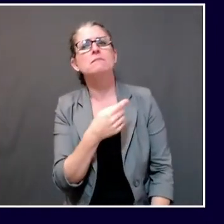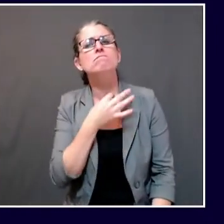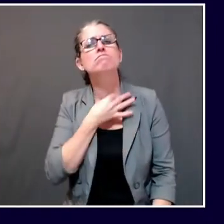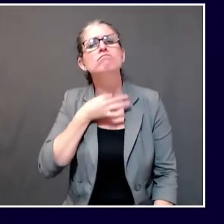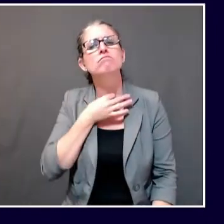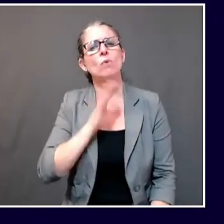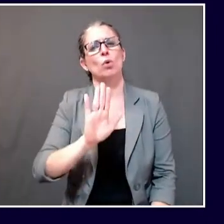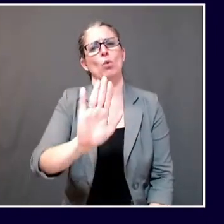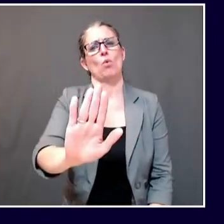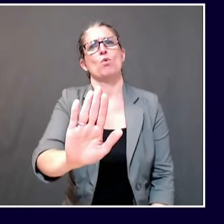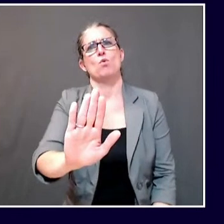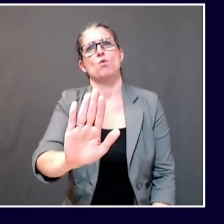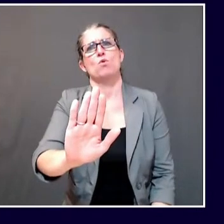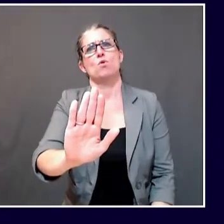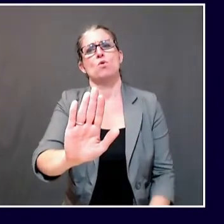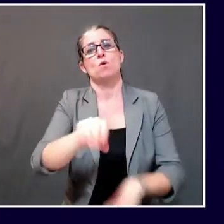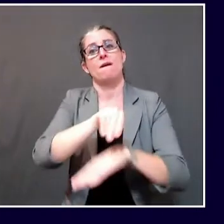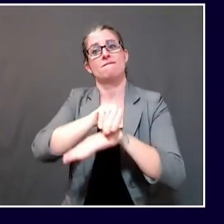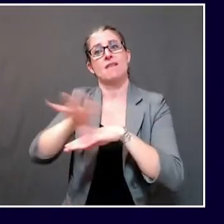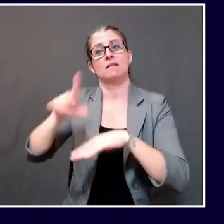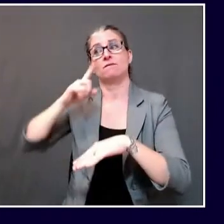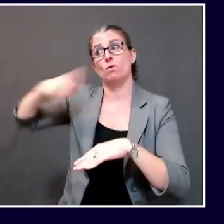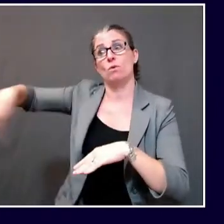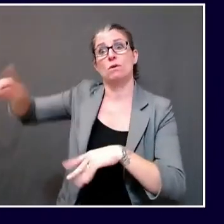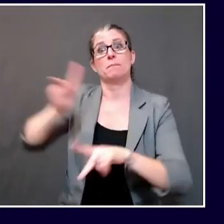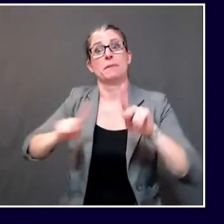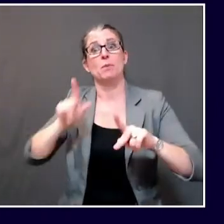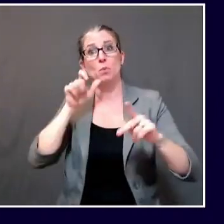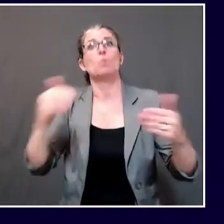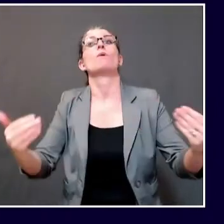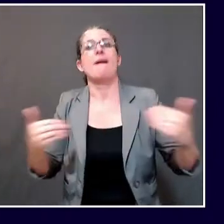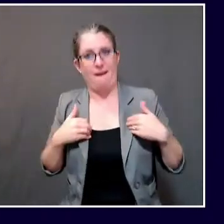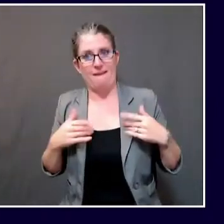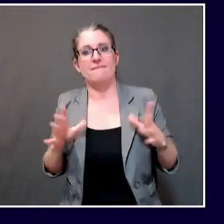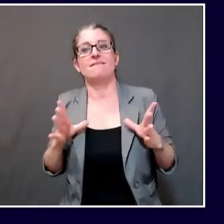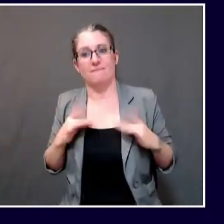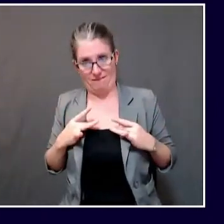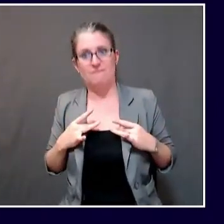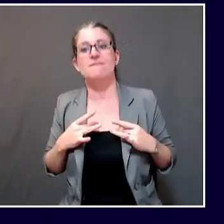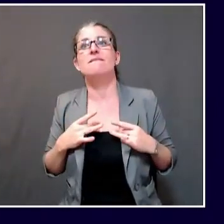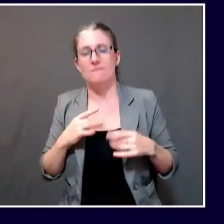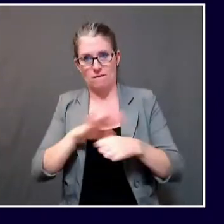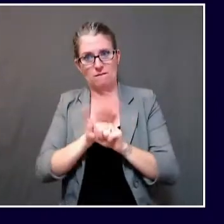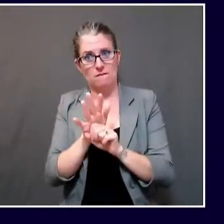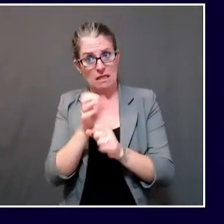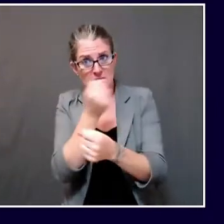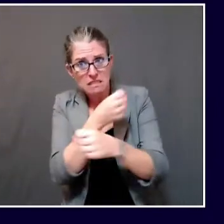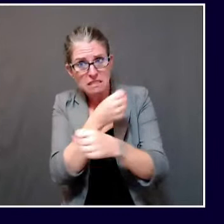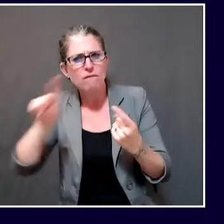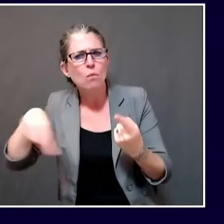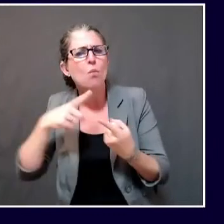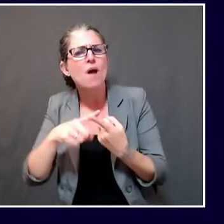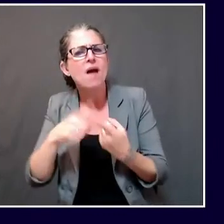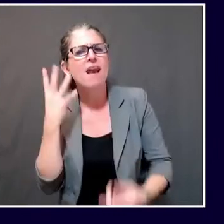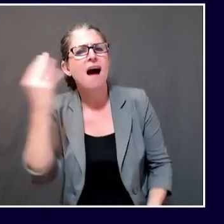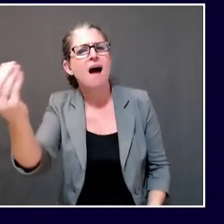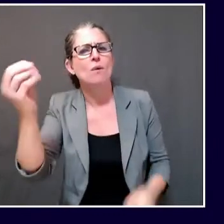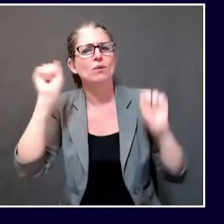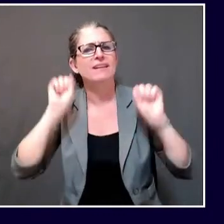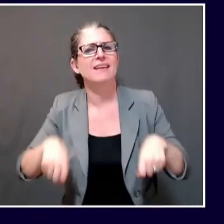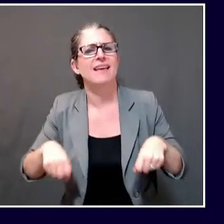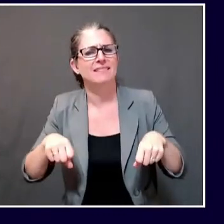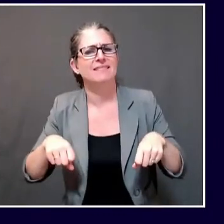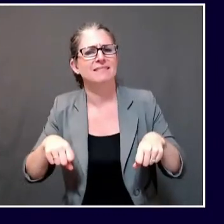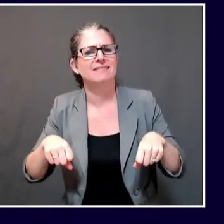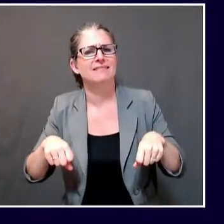Does the time frame differ for different kinds of patients? And what do you make of the push for Regeneron for fast